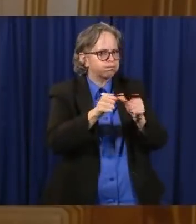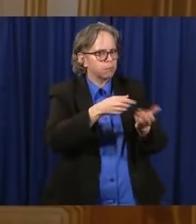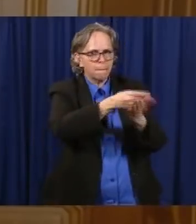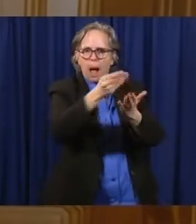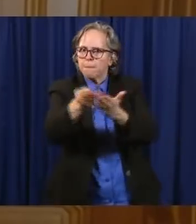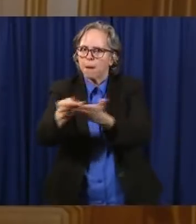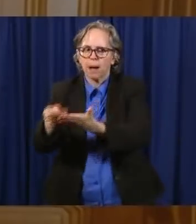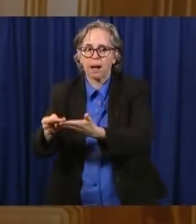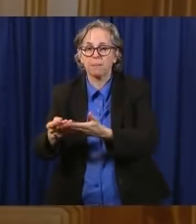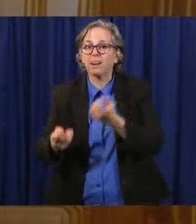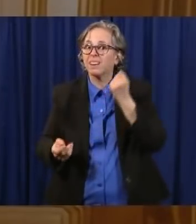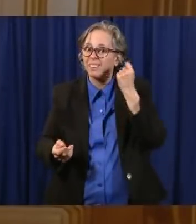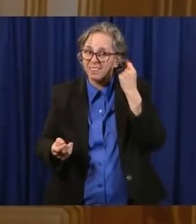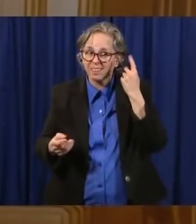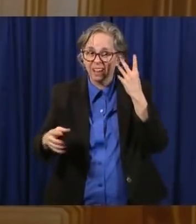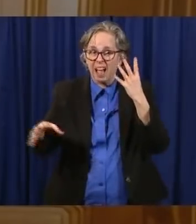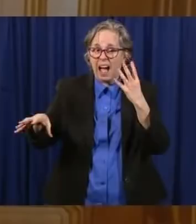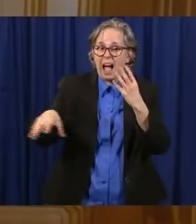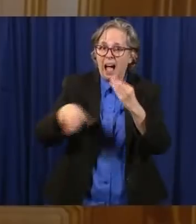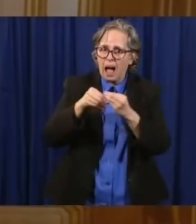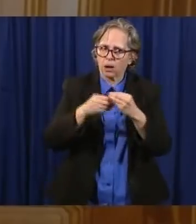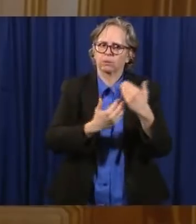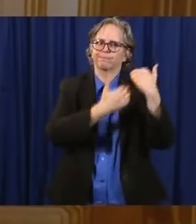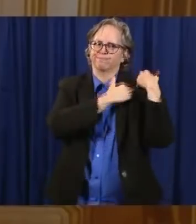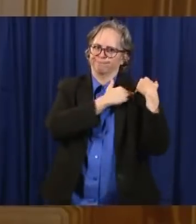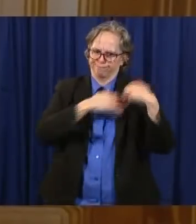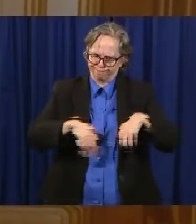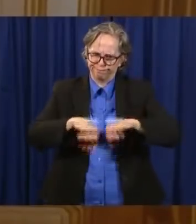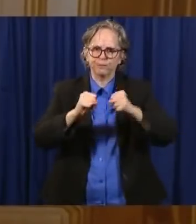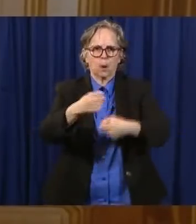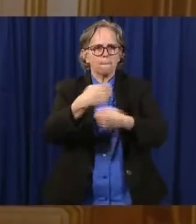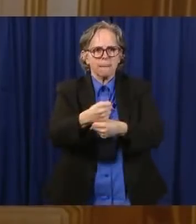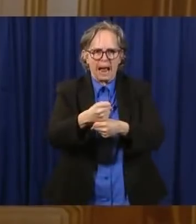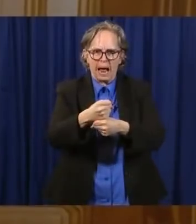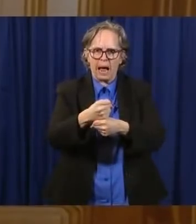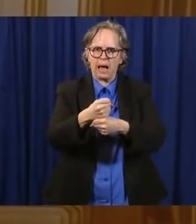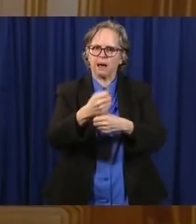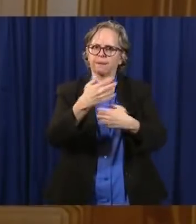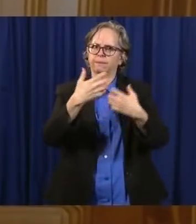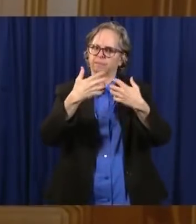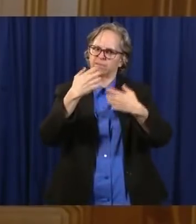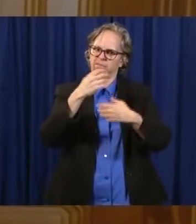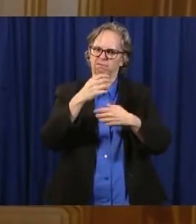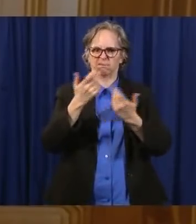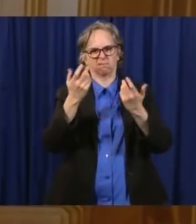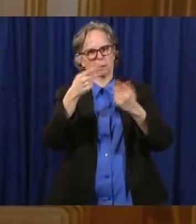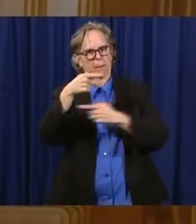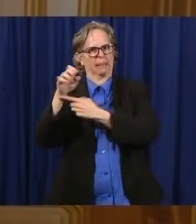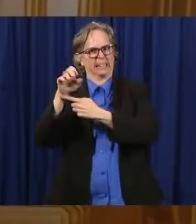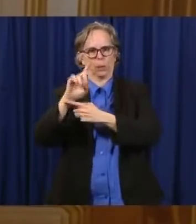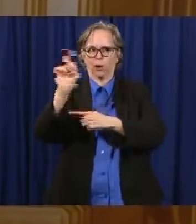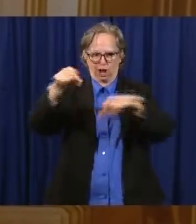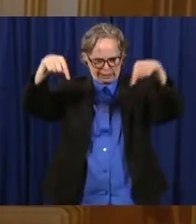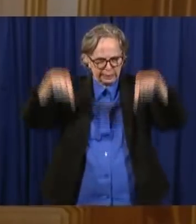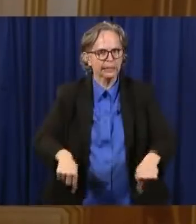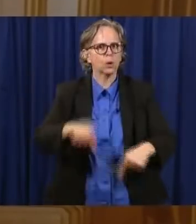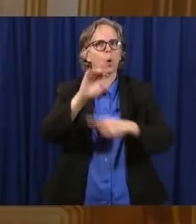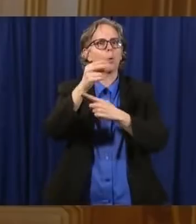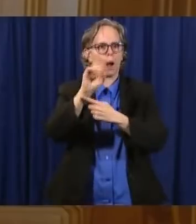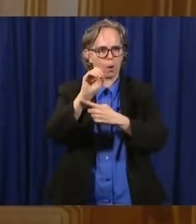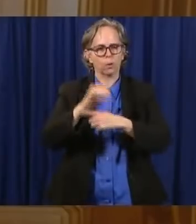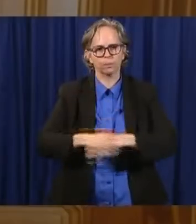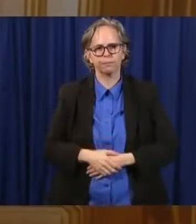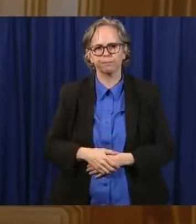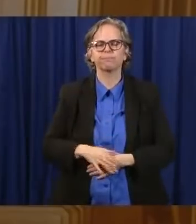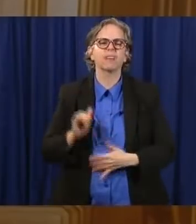our manufacturing supply chain in Ohio to make it. So let me give you a little update.